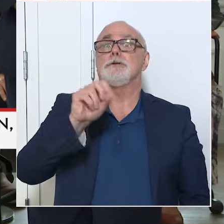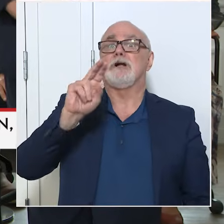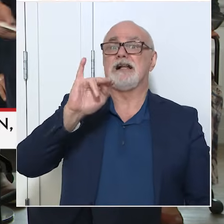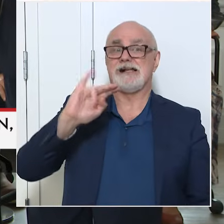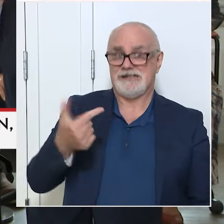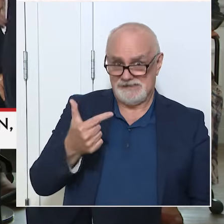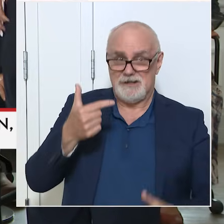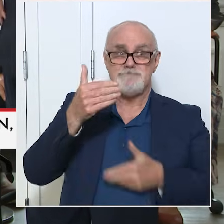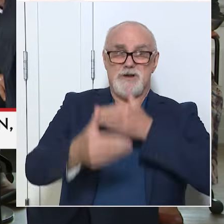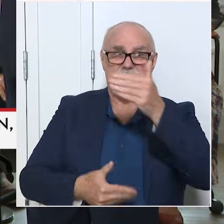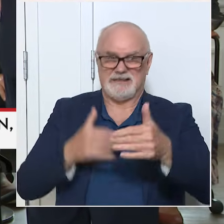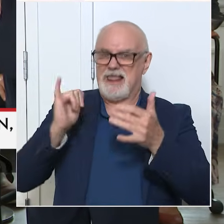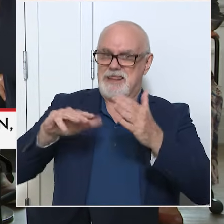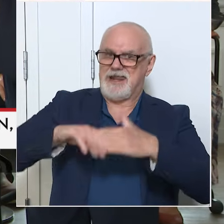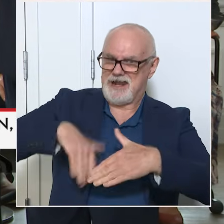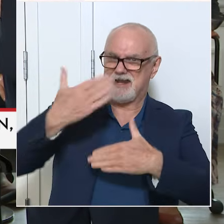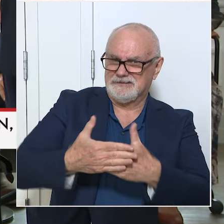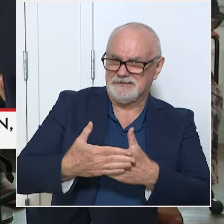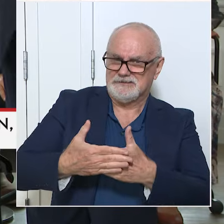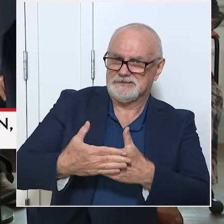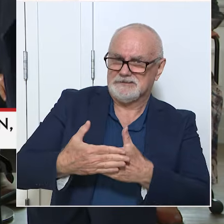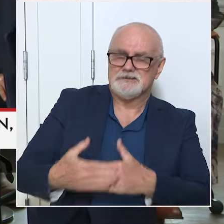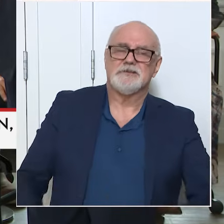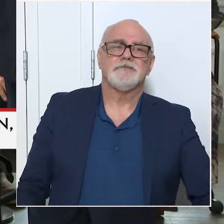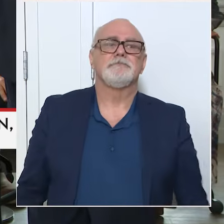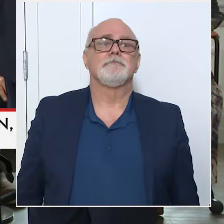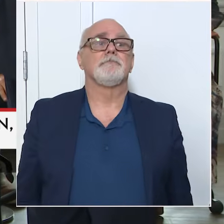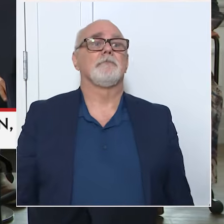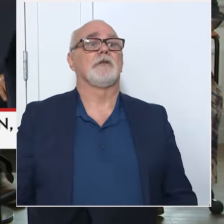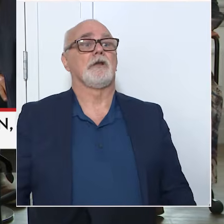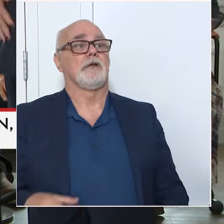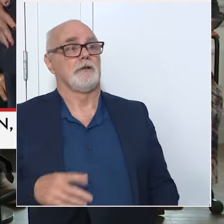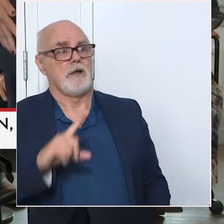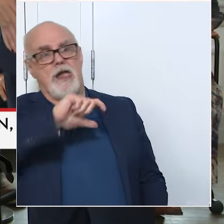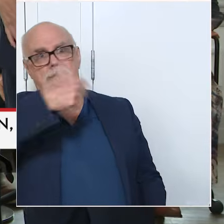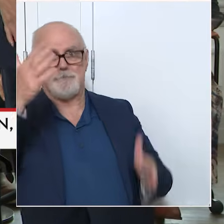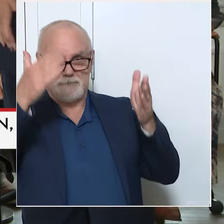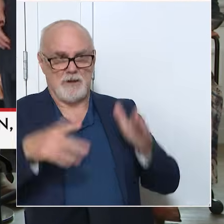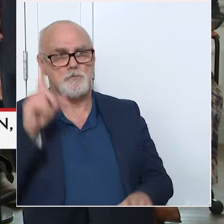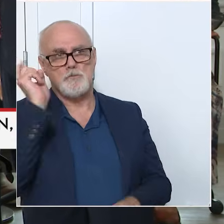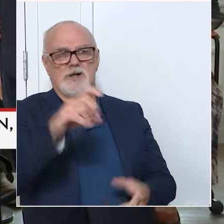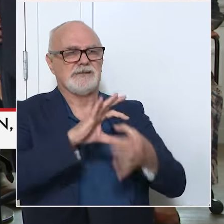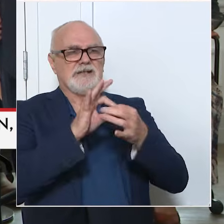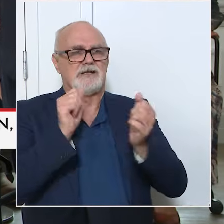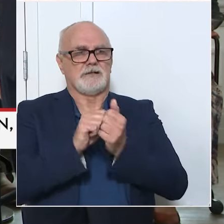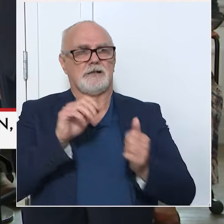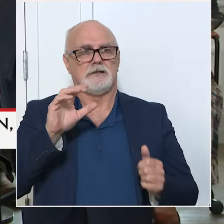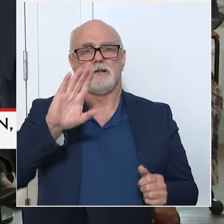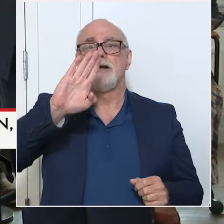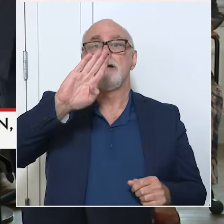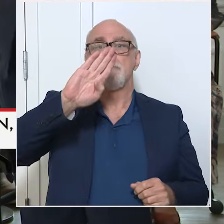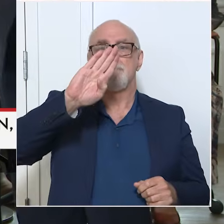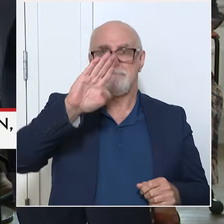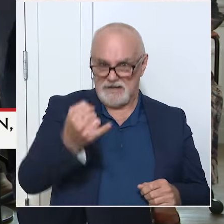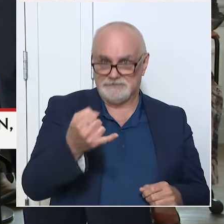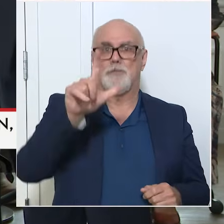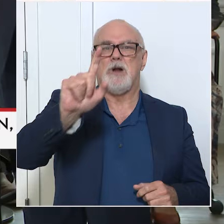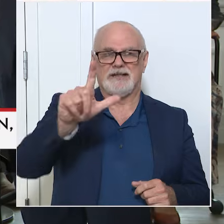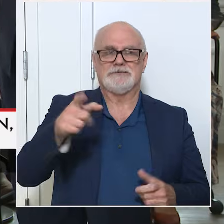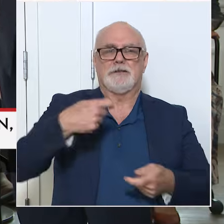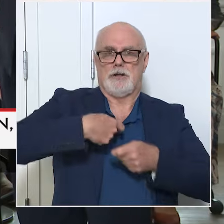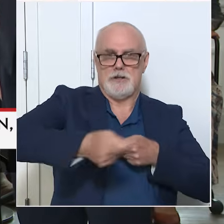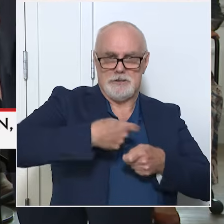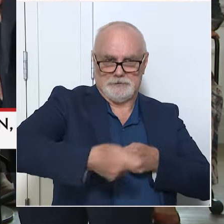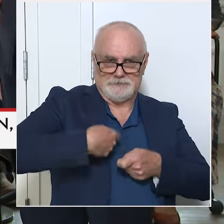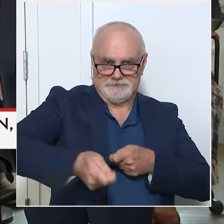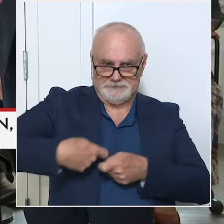you. Yes. On the poker and blackjack proposal, I'm interested if your administration has done any revenue projections on how much money this